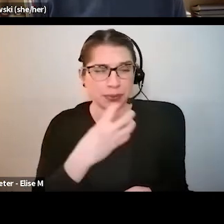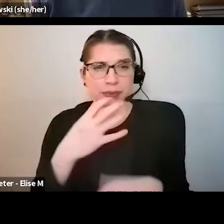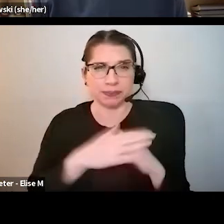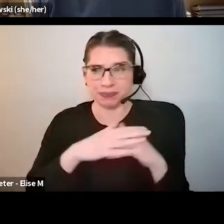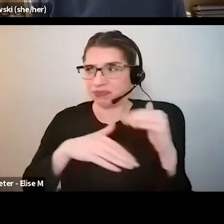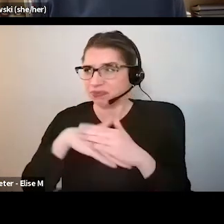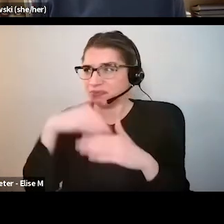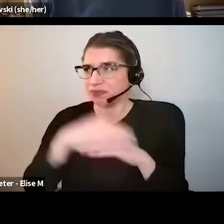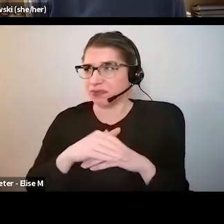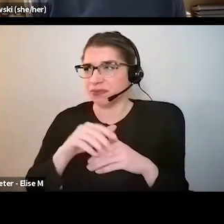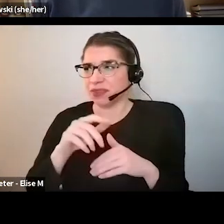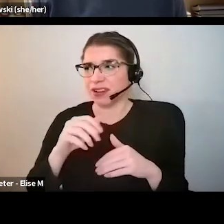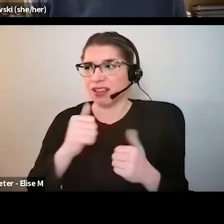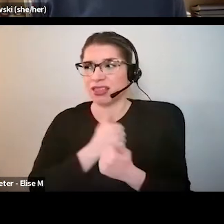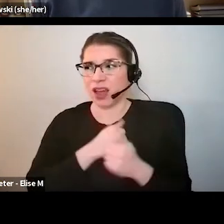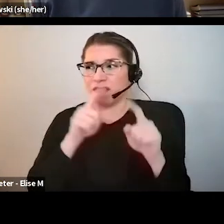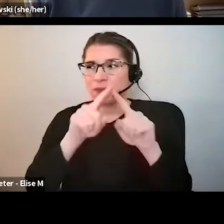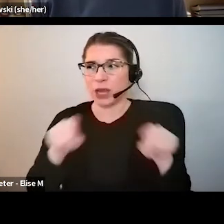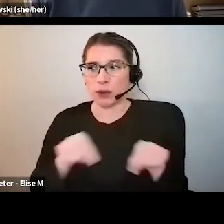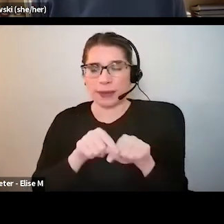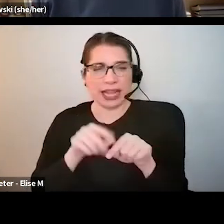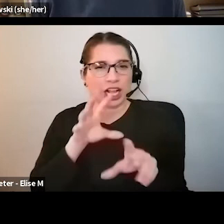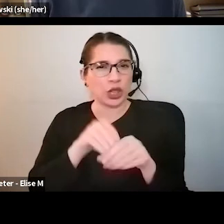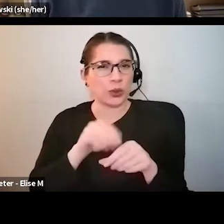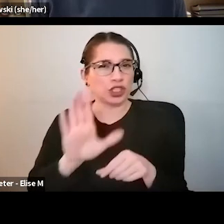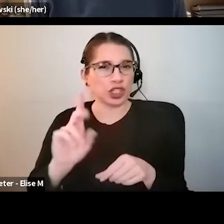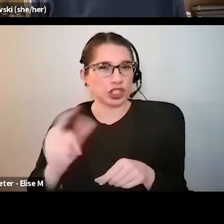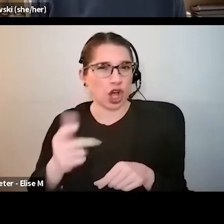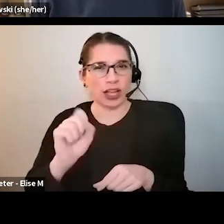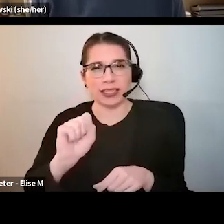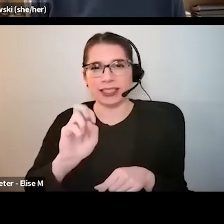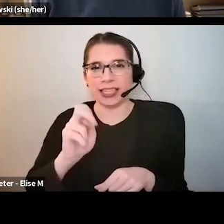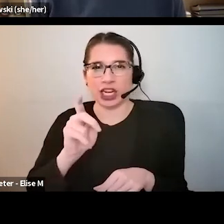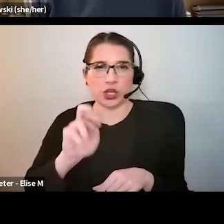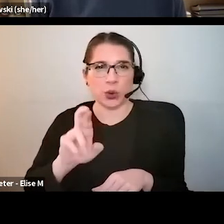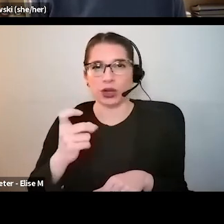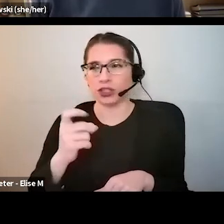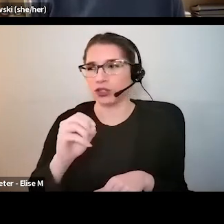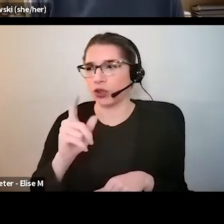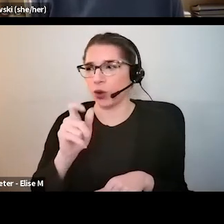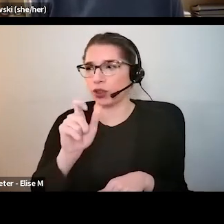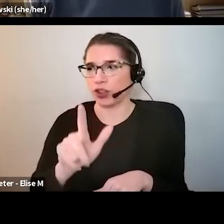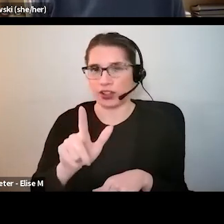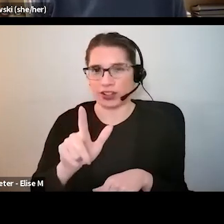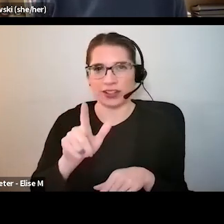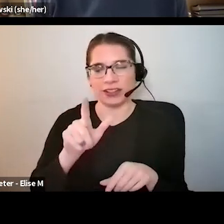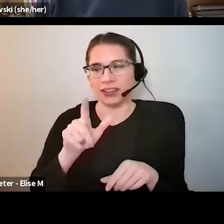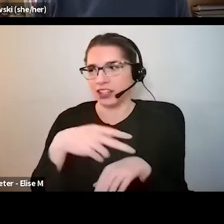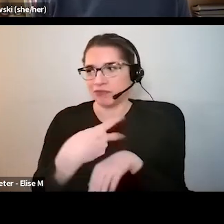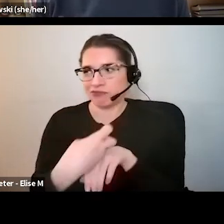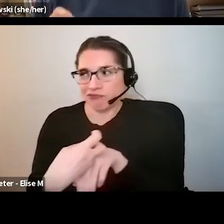dog, Senor Xolotl, curled amongst the lush greenery in the lower left of the